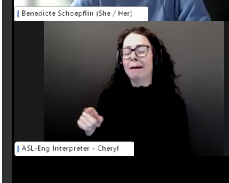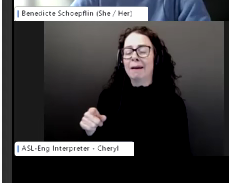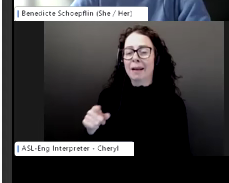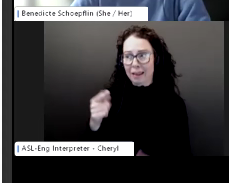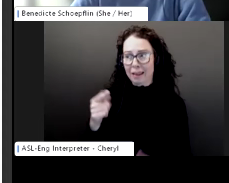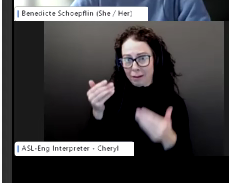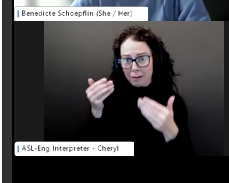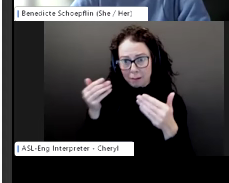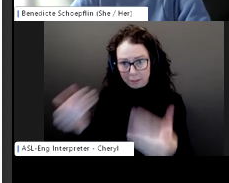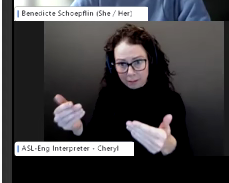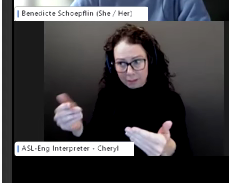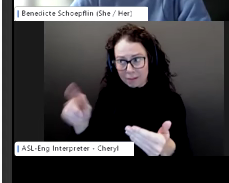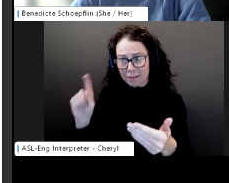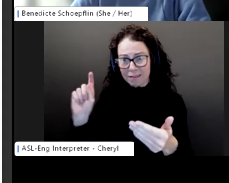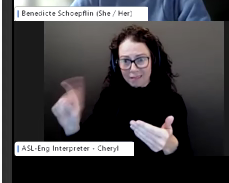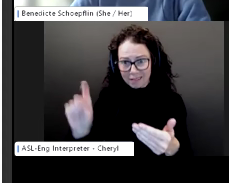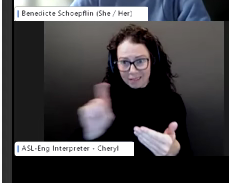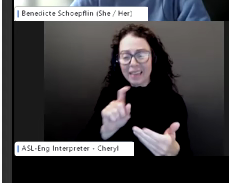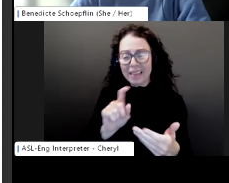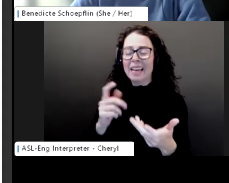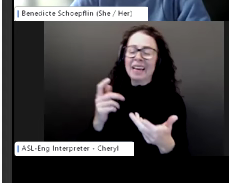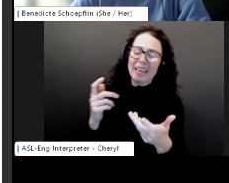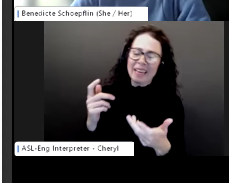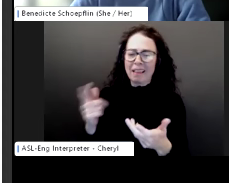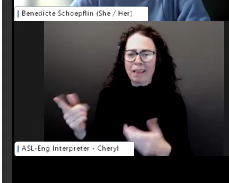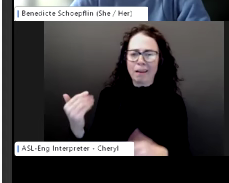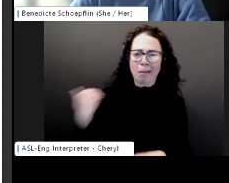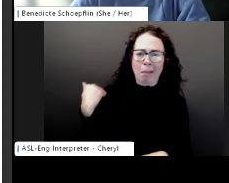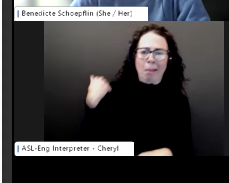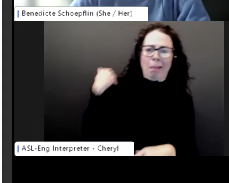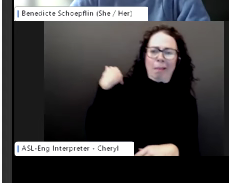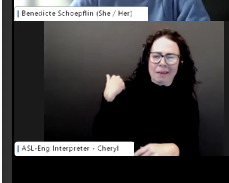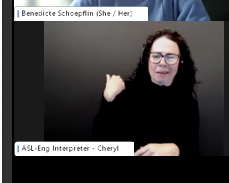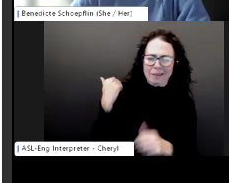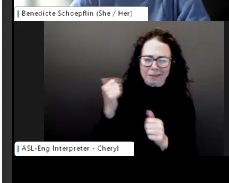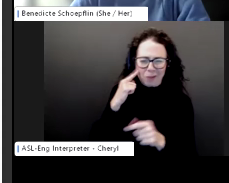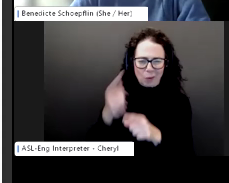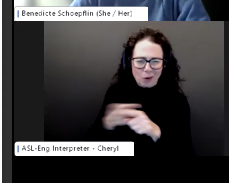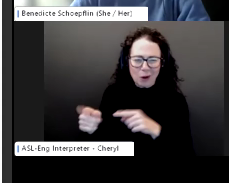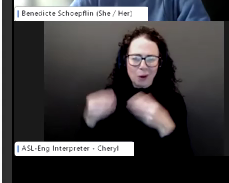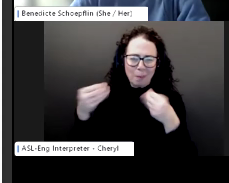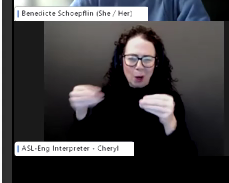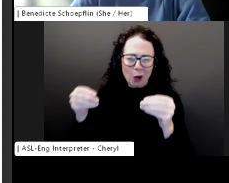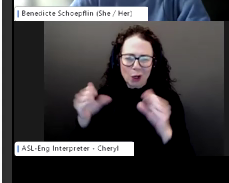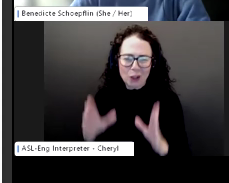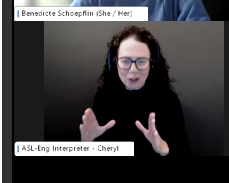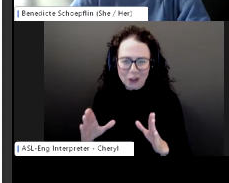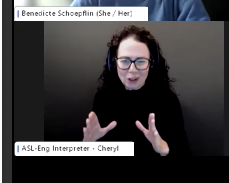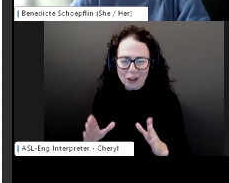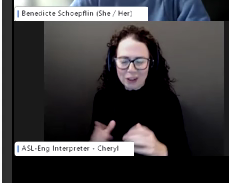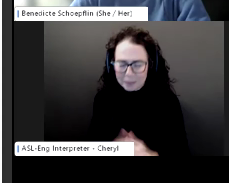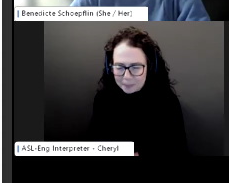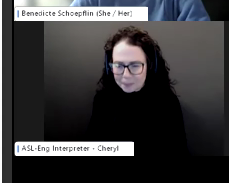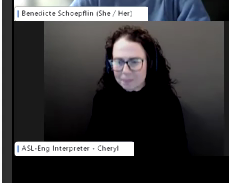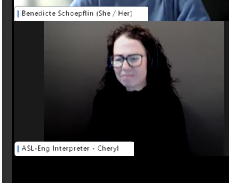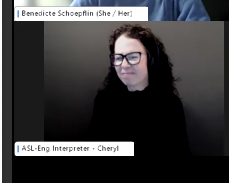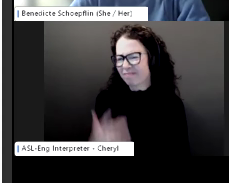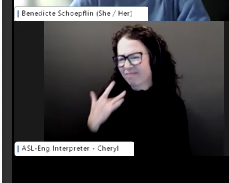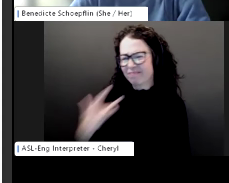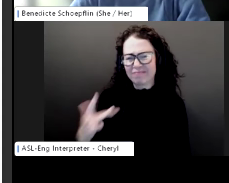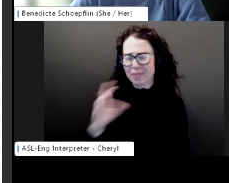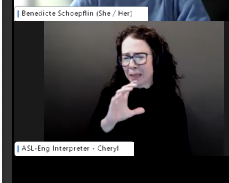fact that many organizations today are approached by data brokers is an insidious reality of our